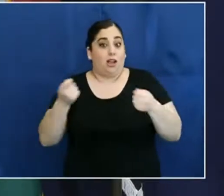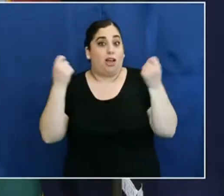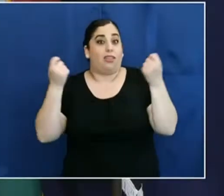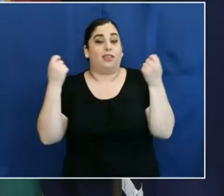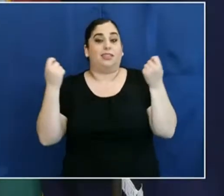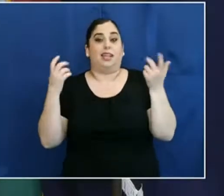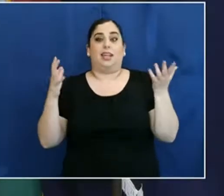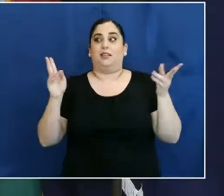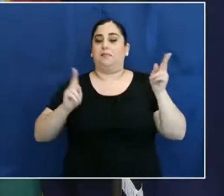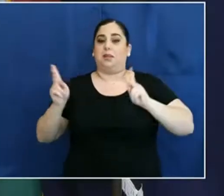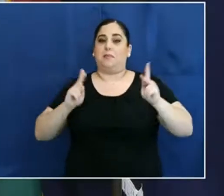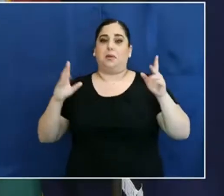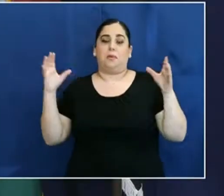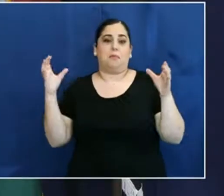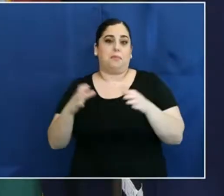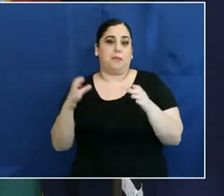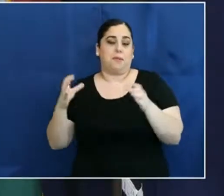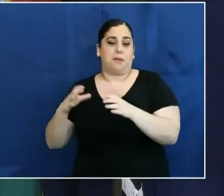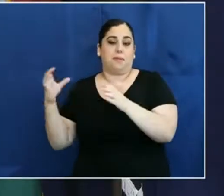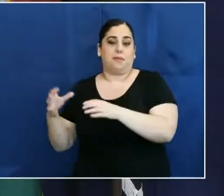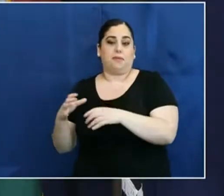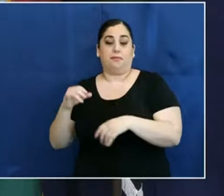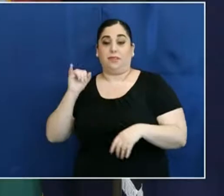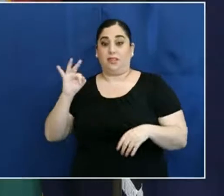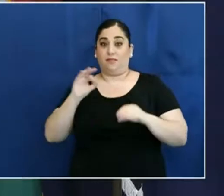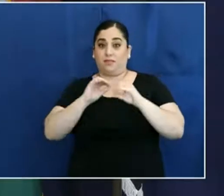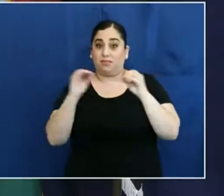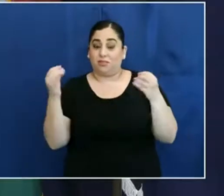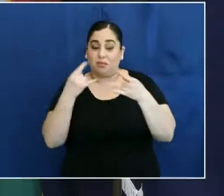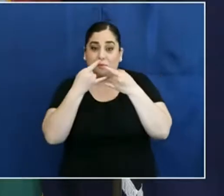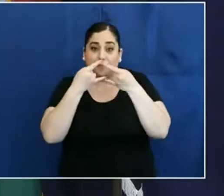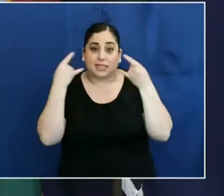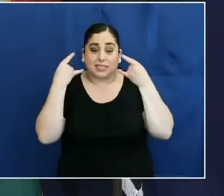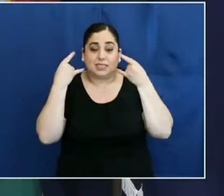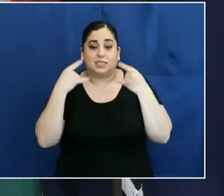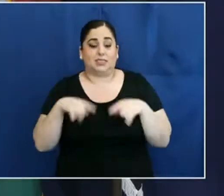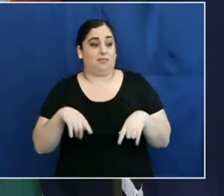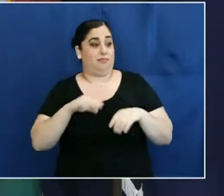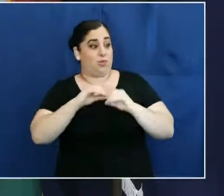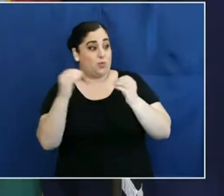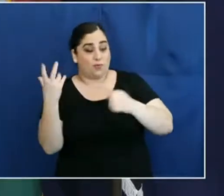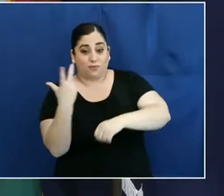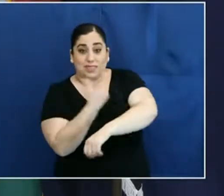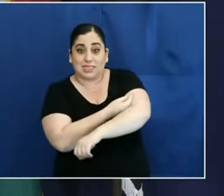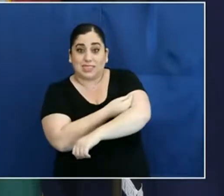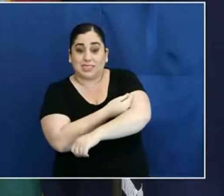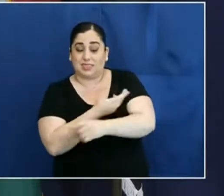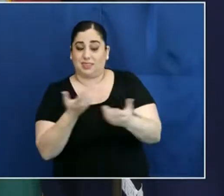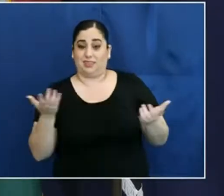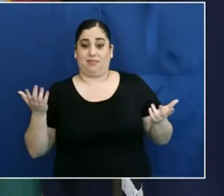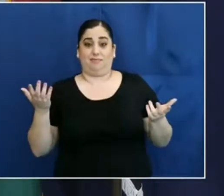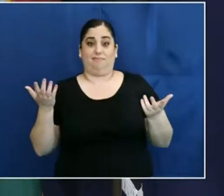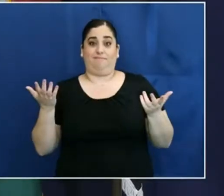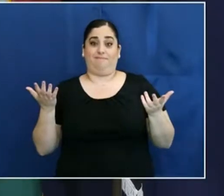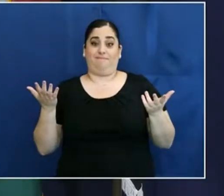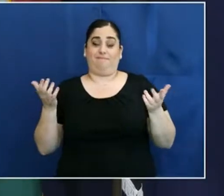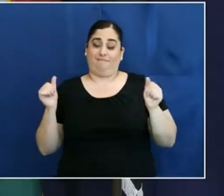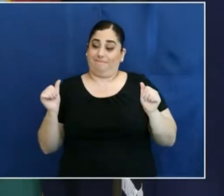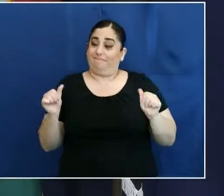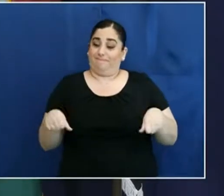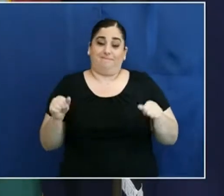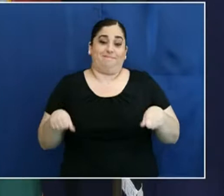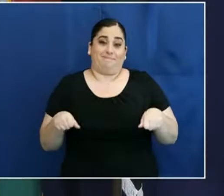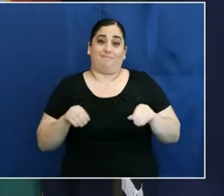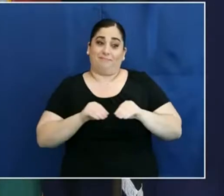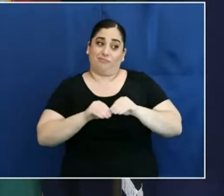gathering, if they are not protected via vaccinations, then there's always the potential and the possibility that they could